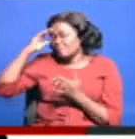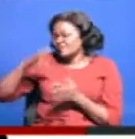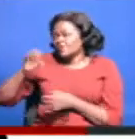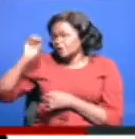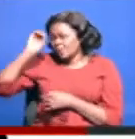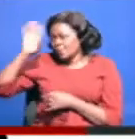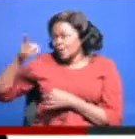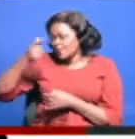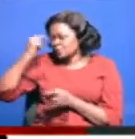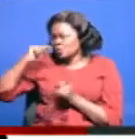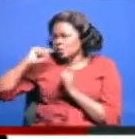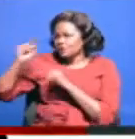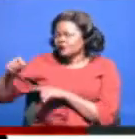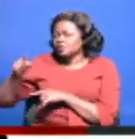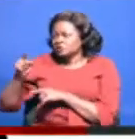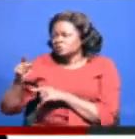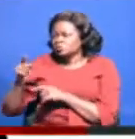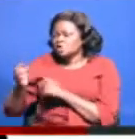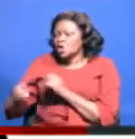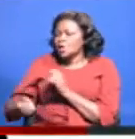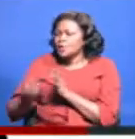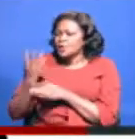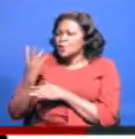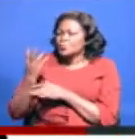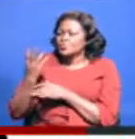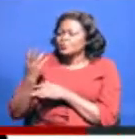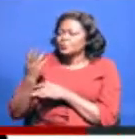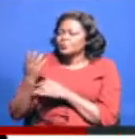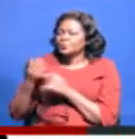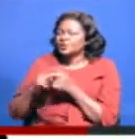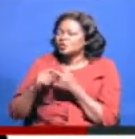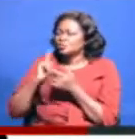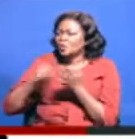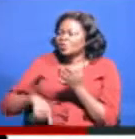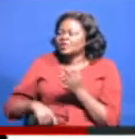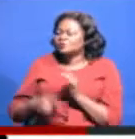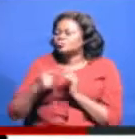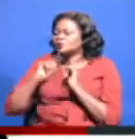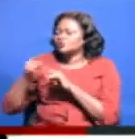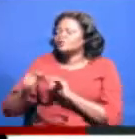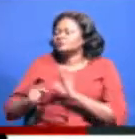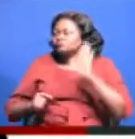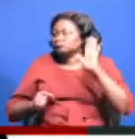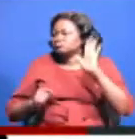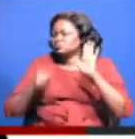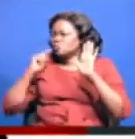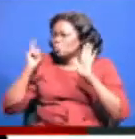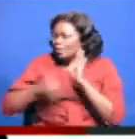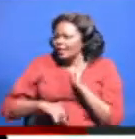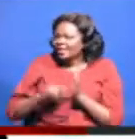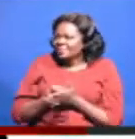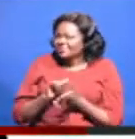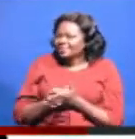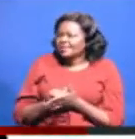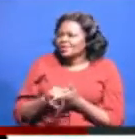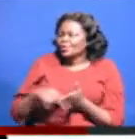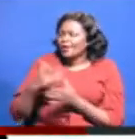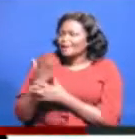because I went for his inauguration, and we told him, and swearing in, and I told him, we are begging